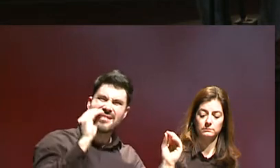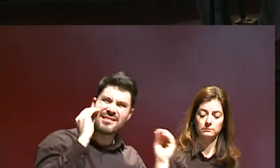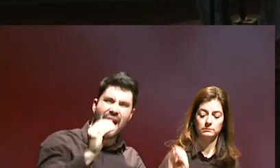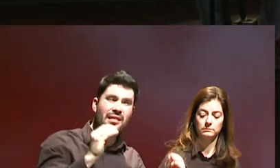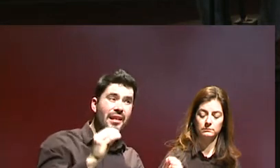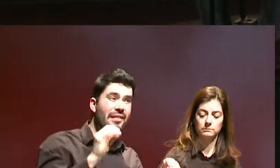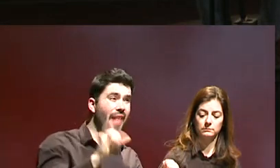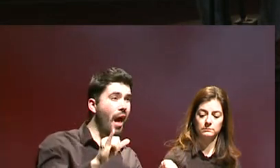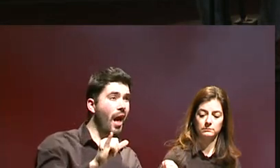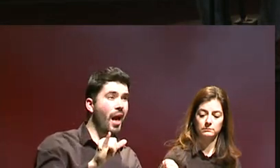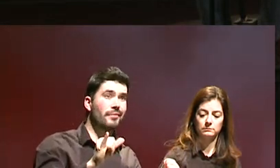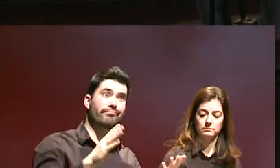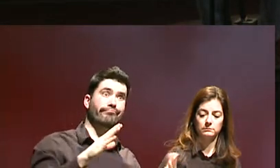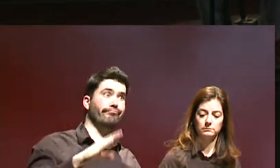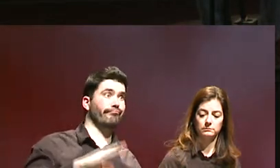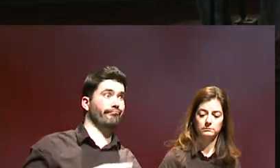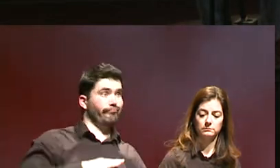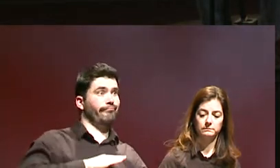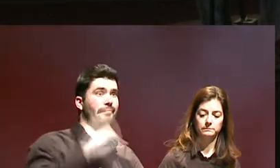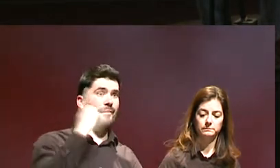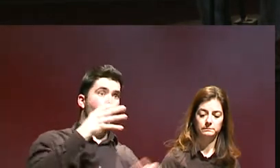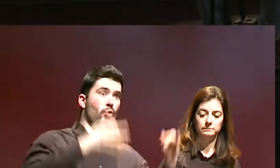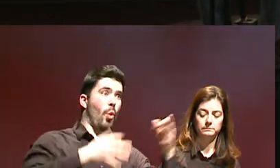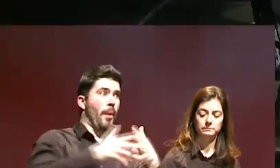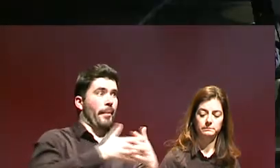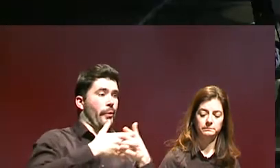That's justice in America.